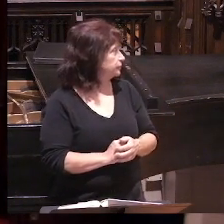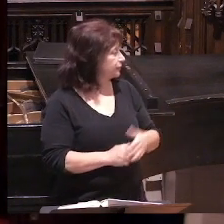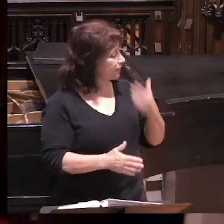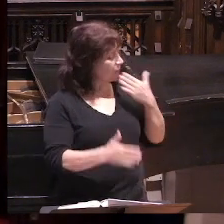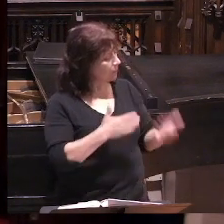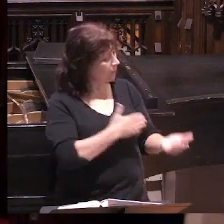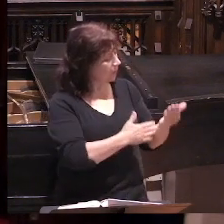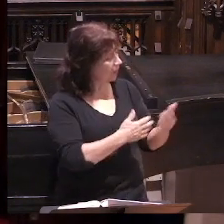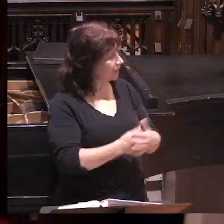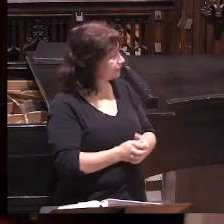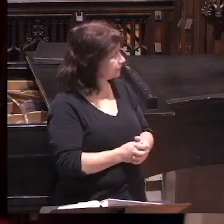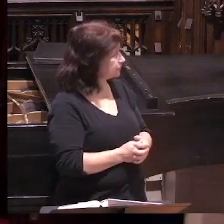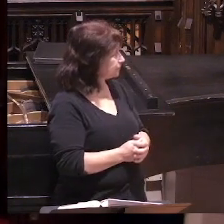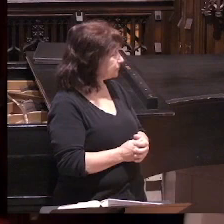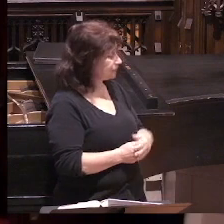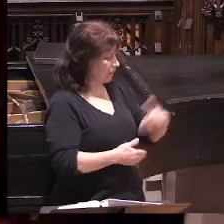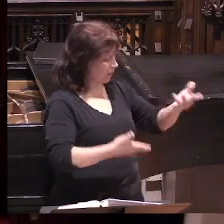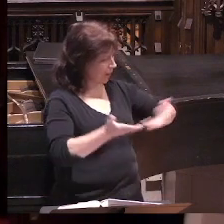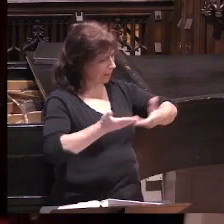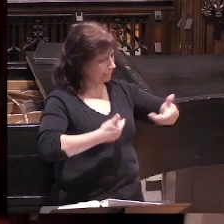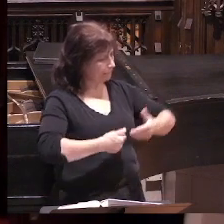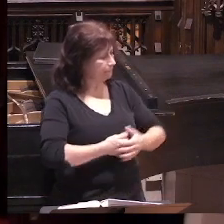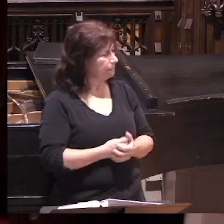Good morning. Welcome.